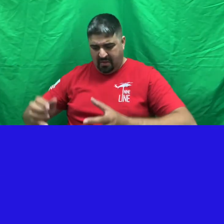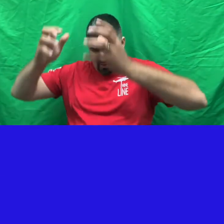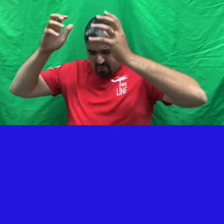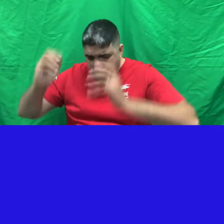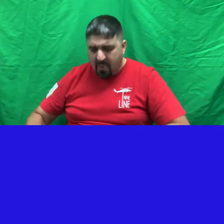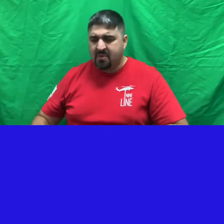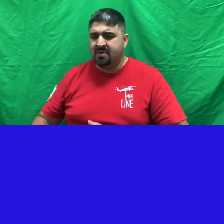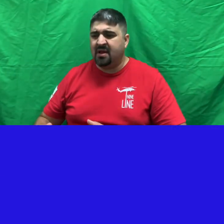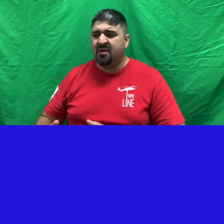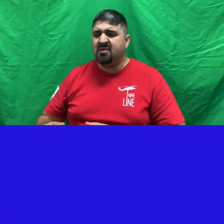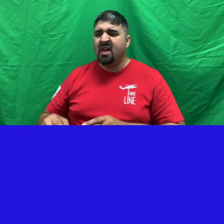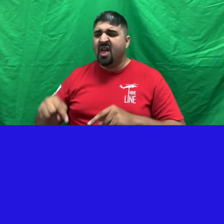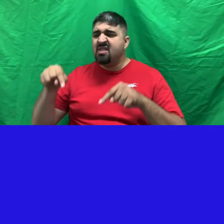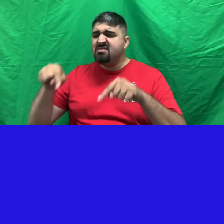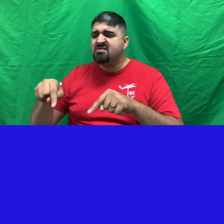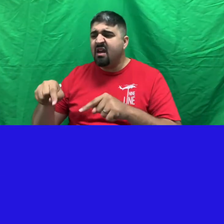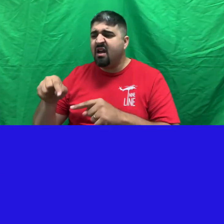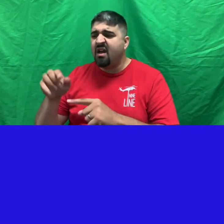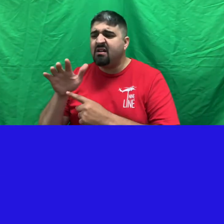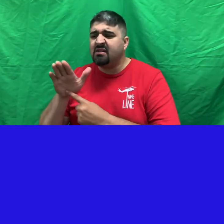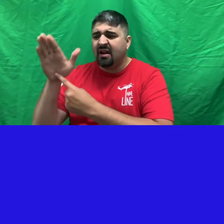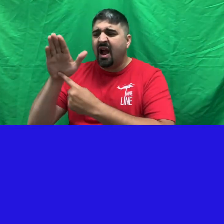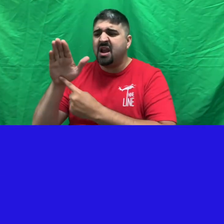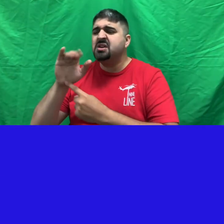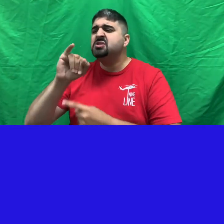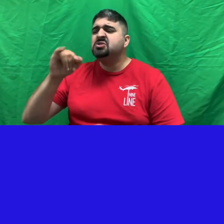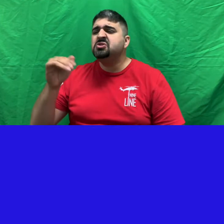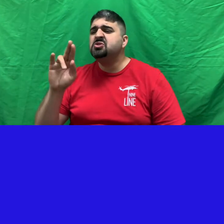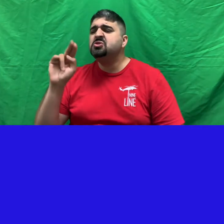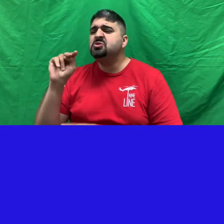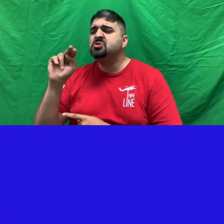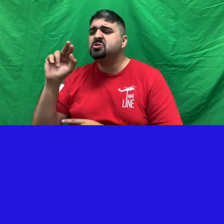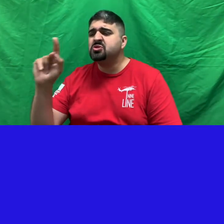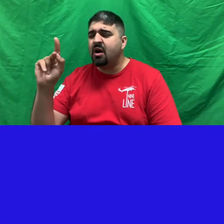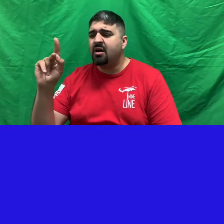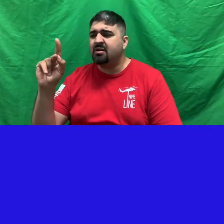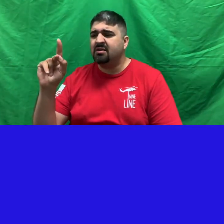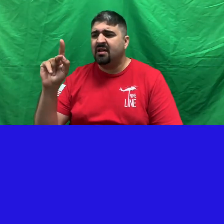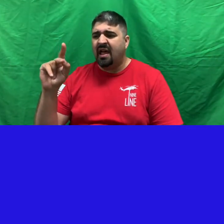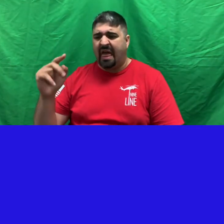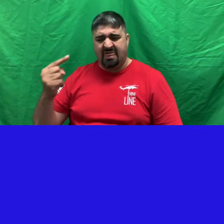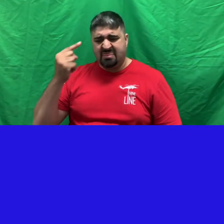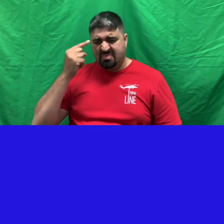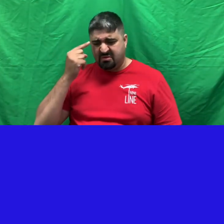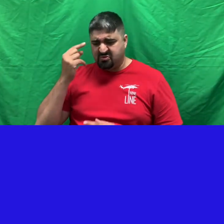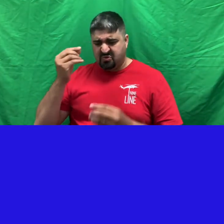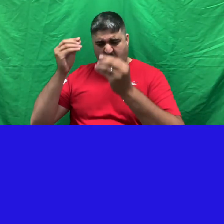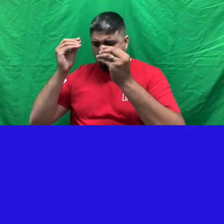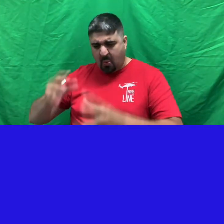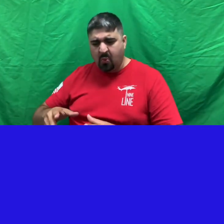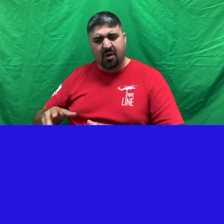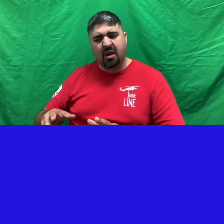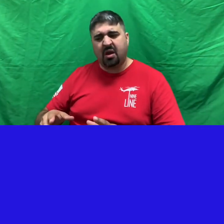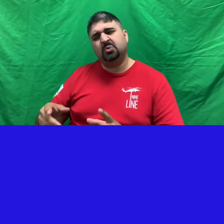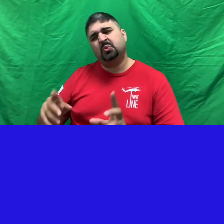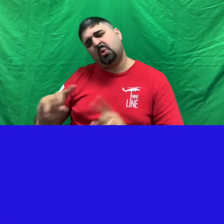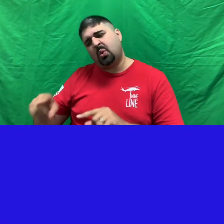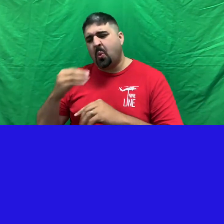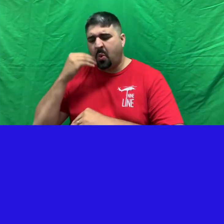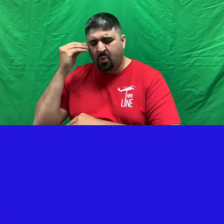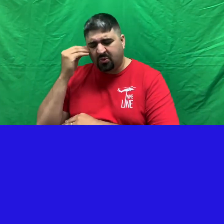Toad ran back to Frog. "This kite is junk," he said. "I think we should throw it away and go